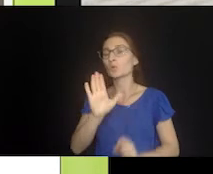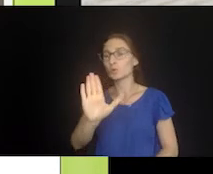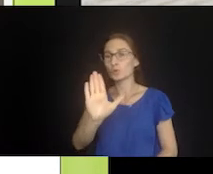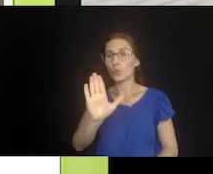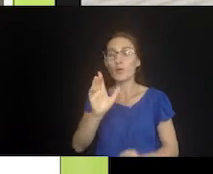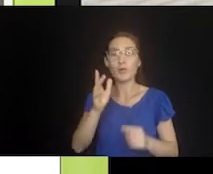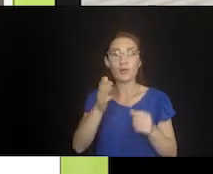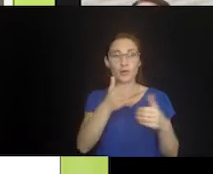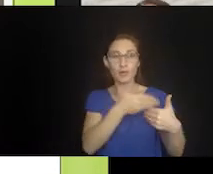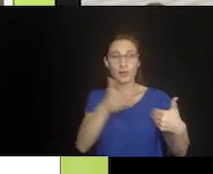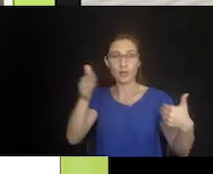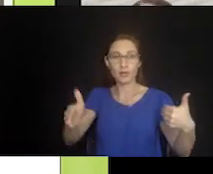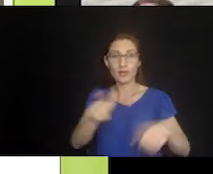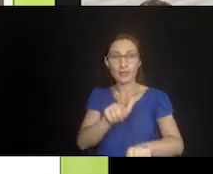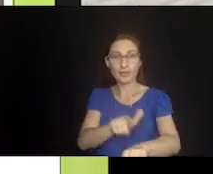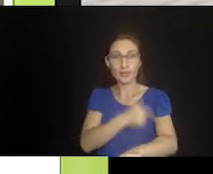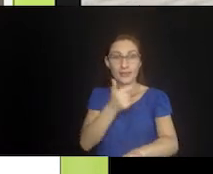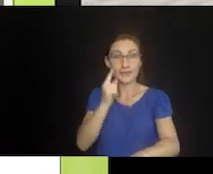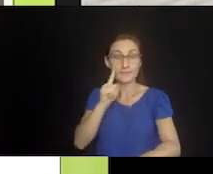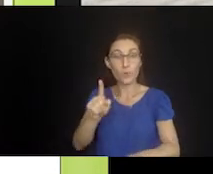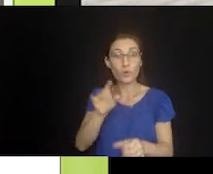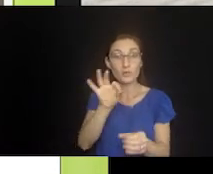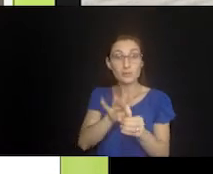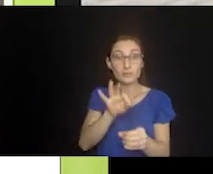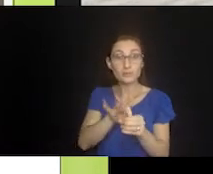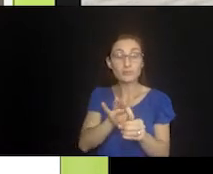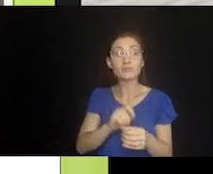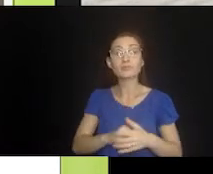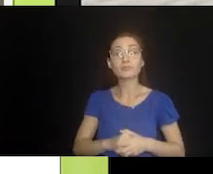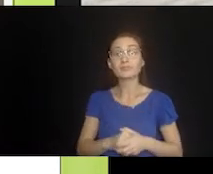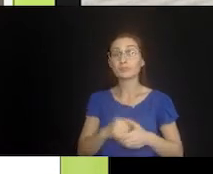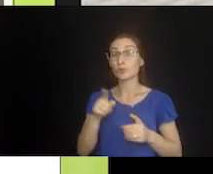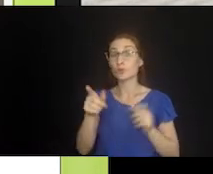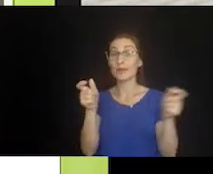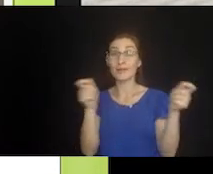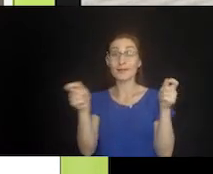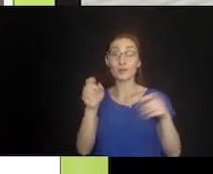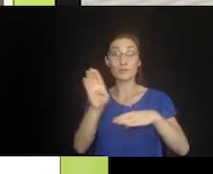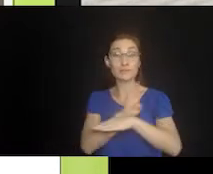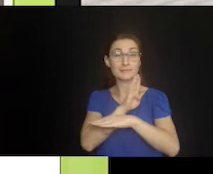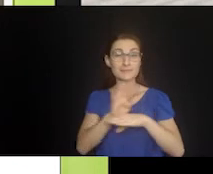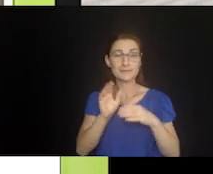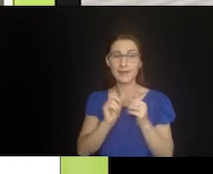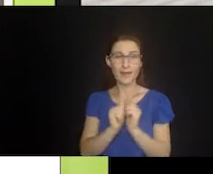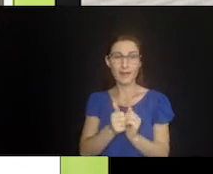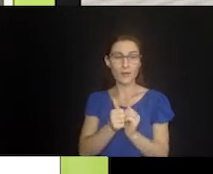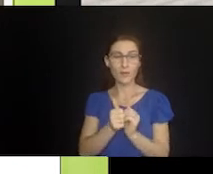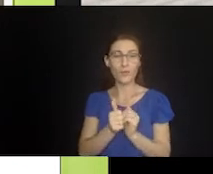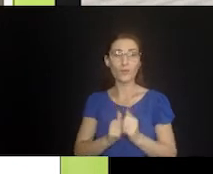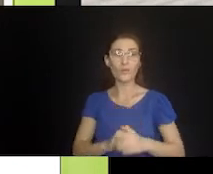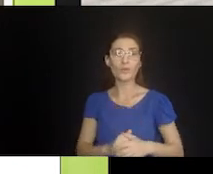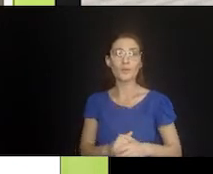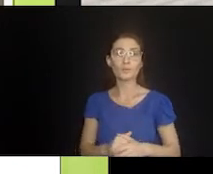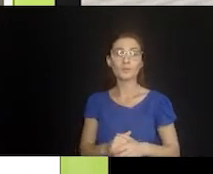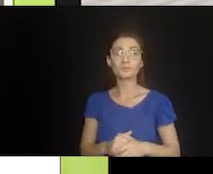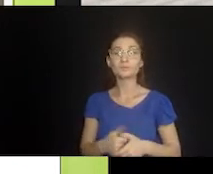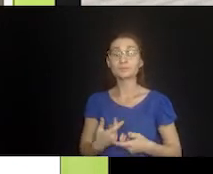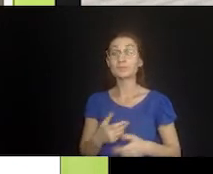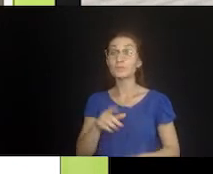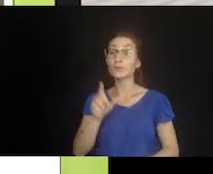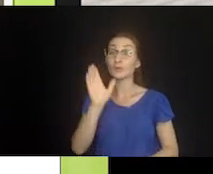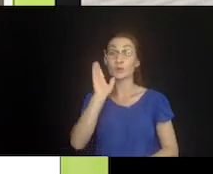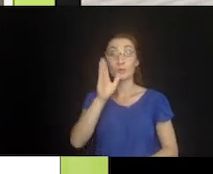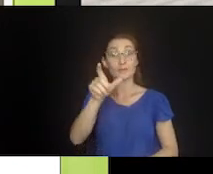What are your terms for your elections going to be? How are you going to handle business? And you're going to